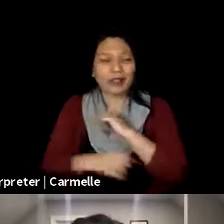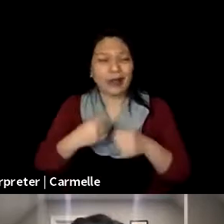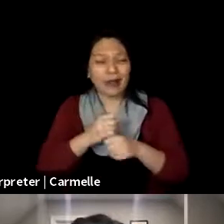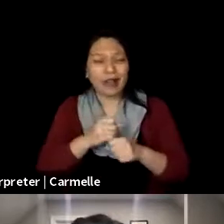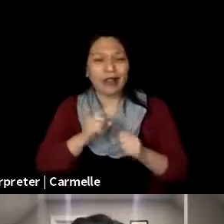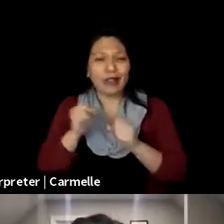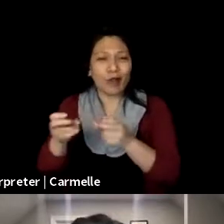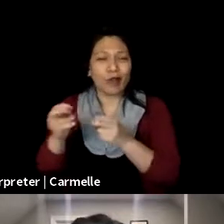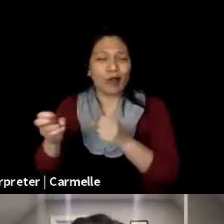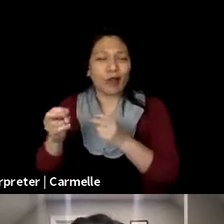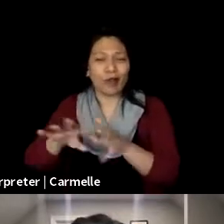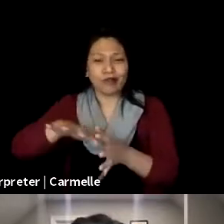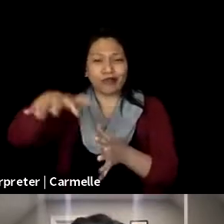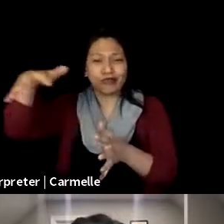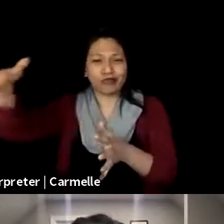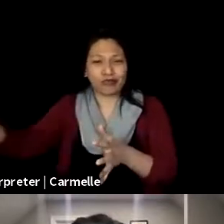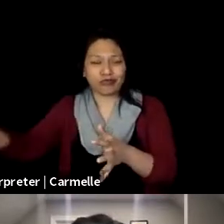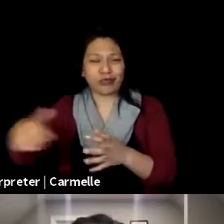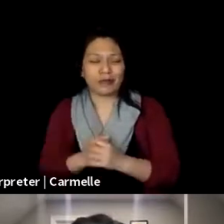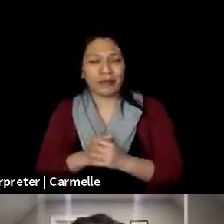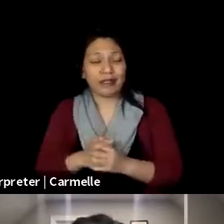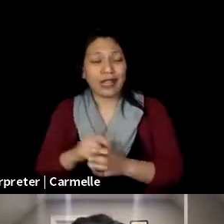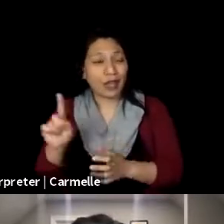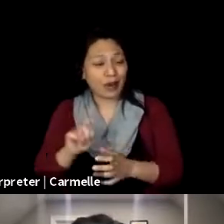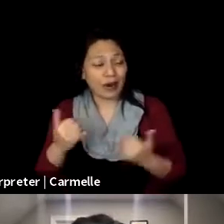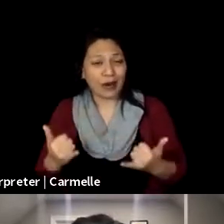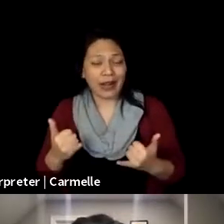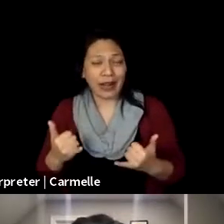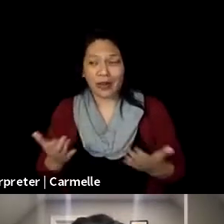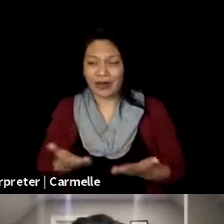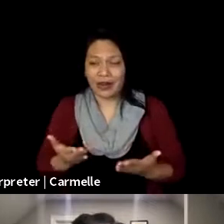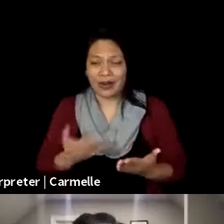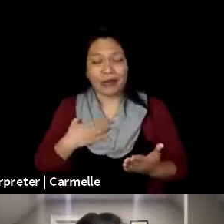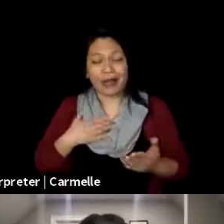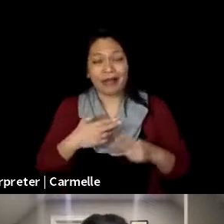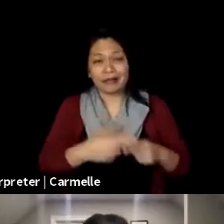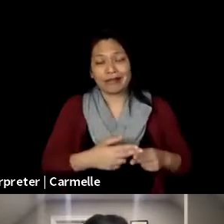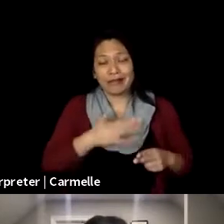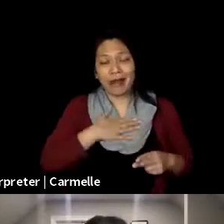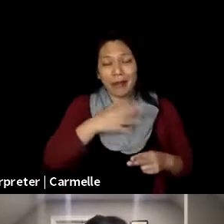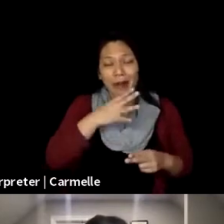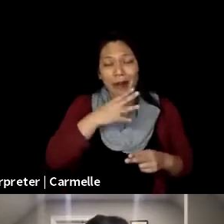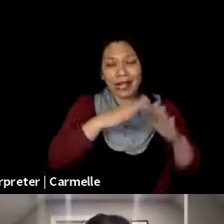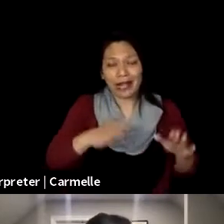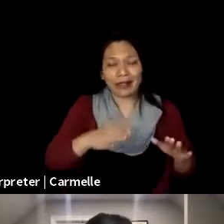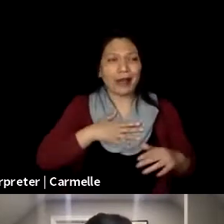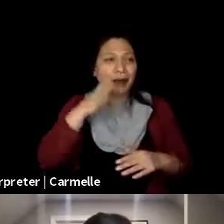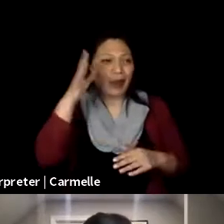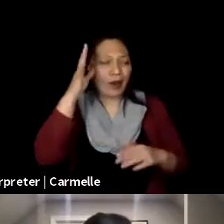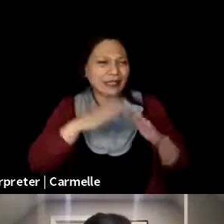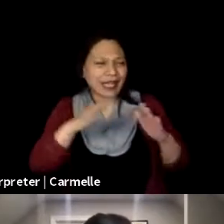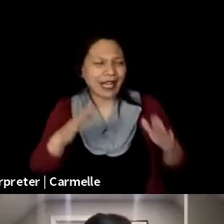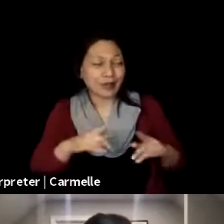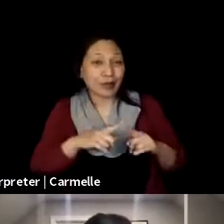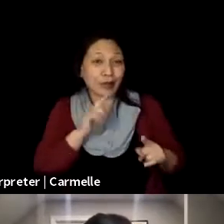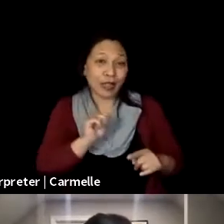never saw. The place that I currently am that I call my mom's house. My parents' house, a place that was never